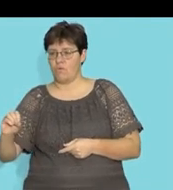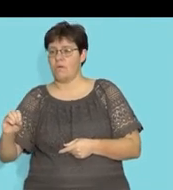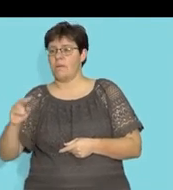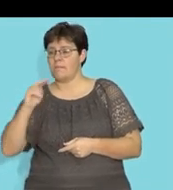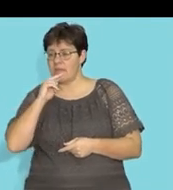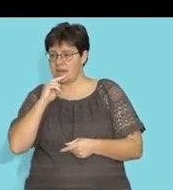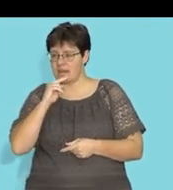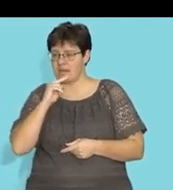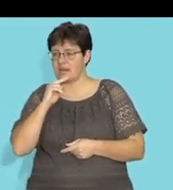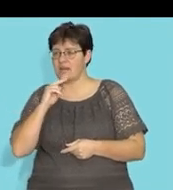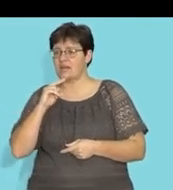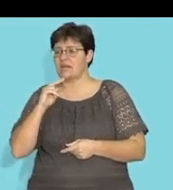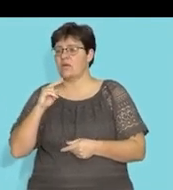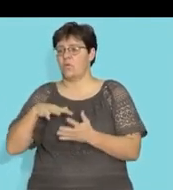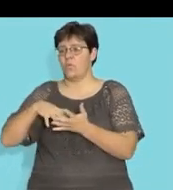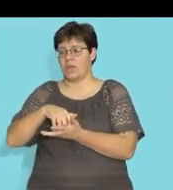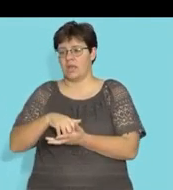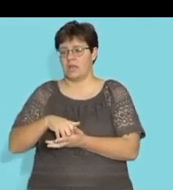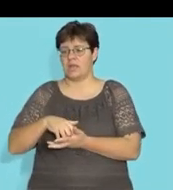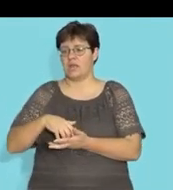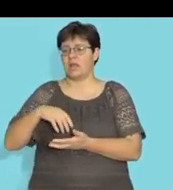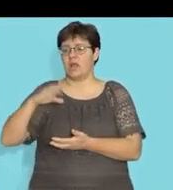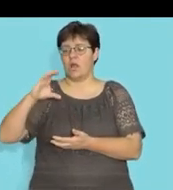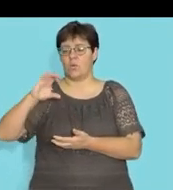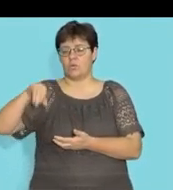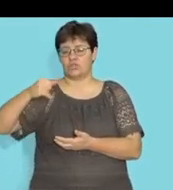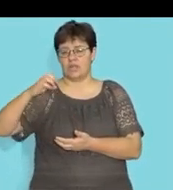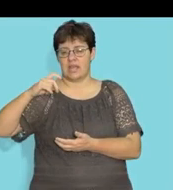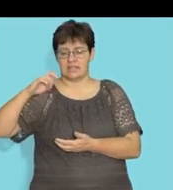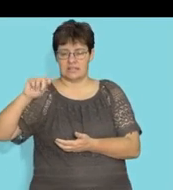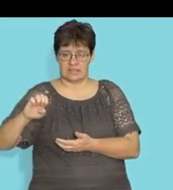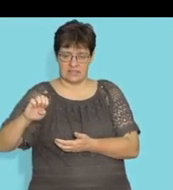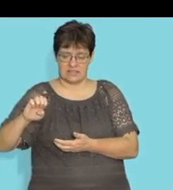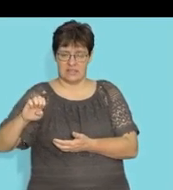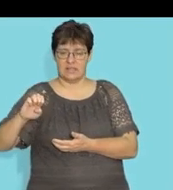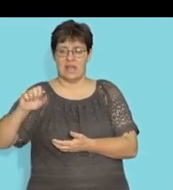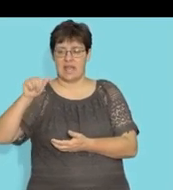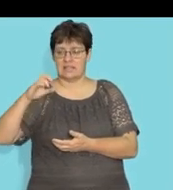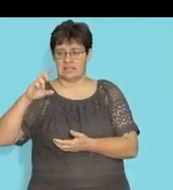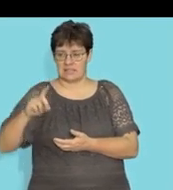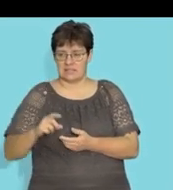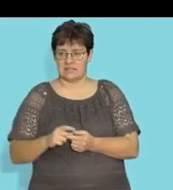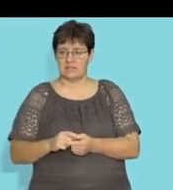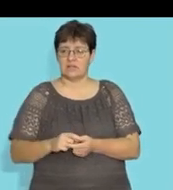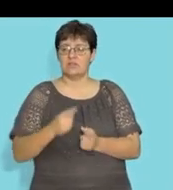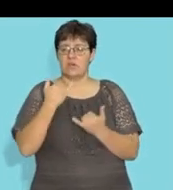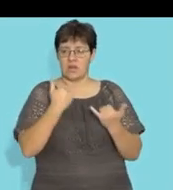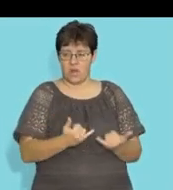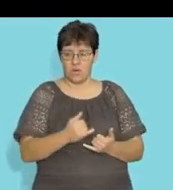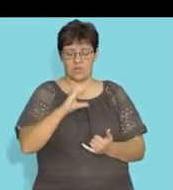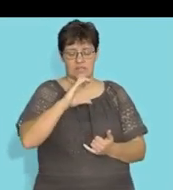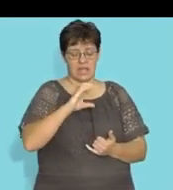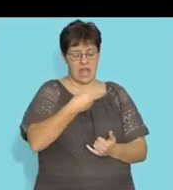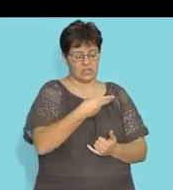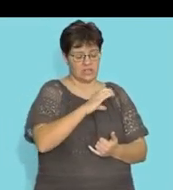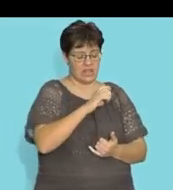weak conjugate acid for this reaction, and my